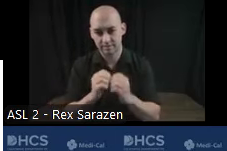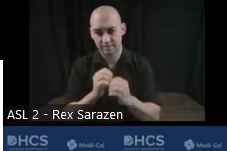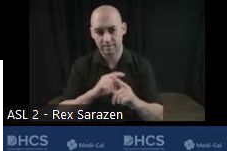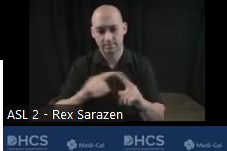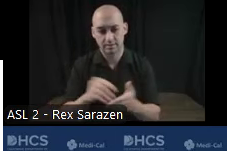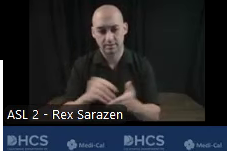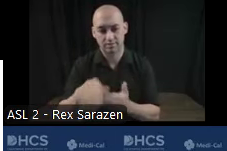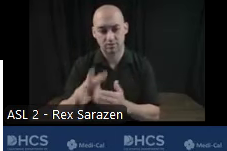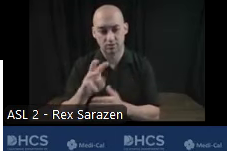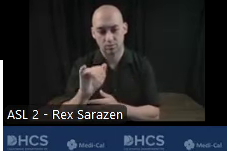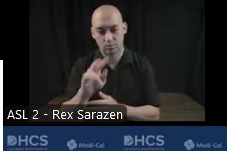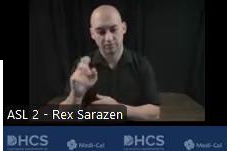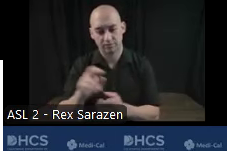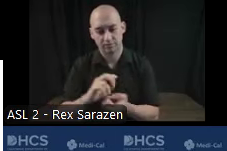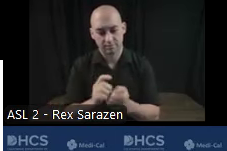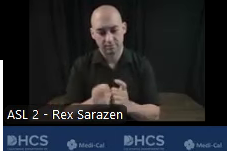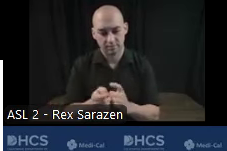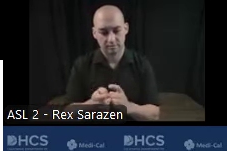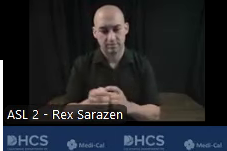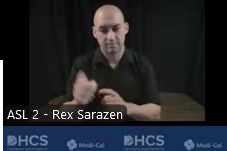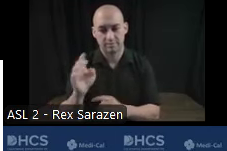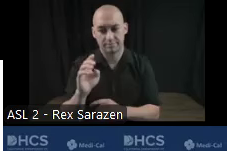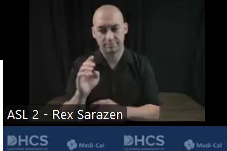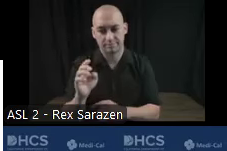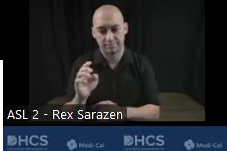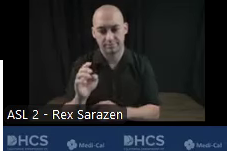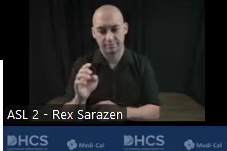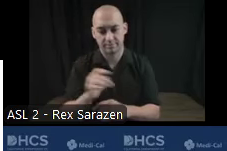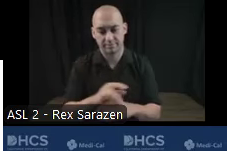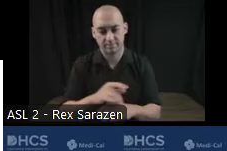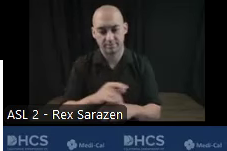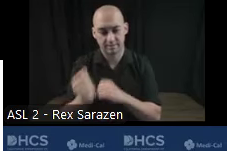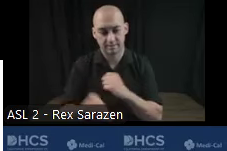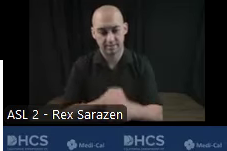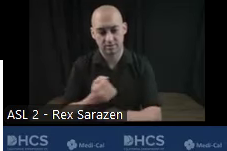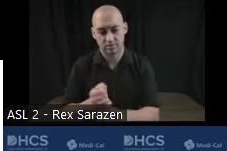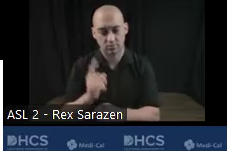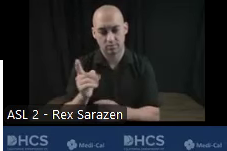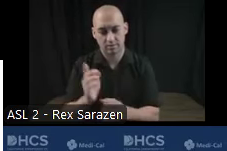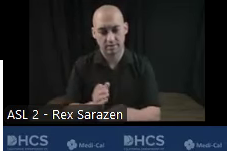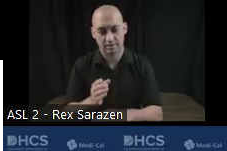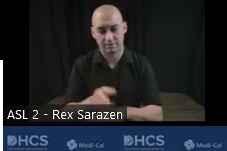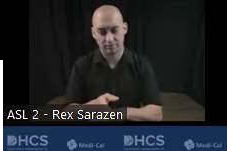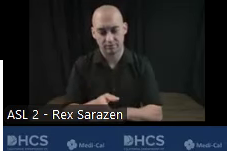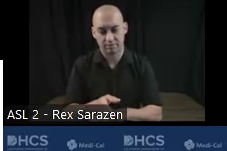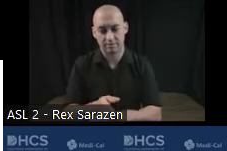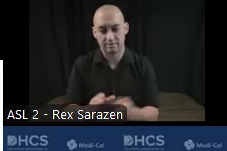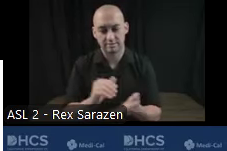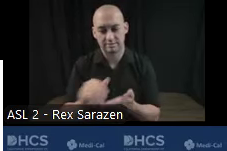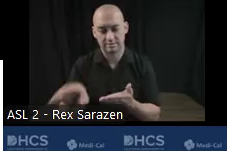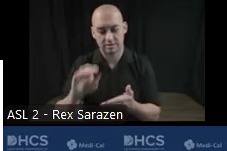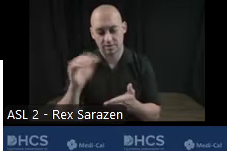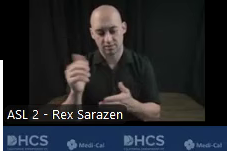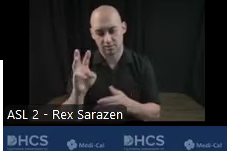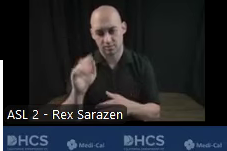amendment to make the increase authorized for waiver year 2 available in waiver year 1. And subsequently, we submitted another waiver amendment